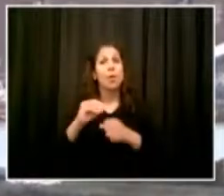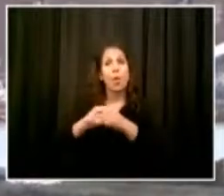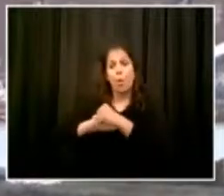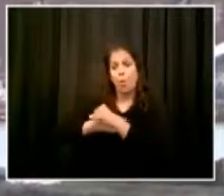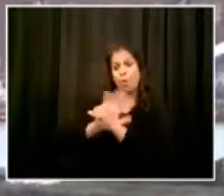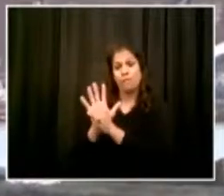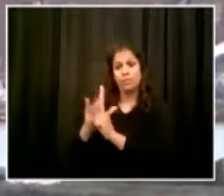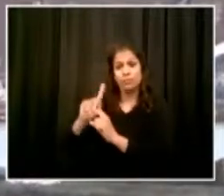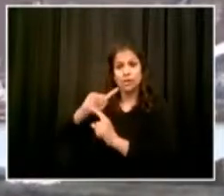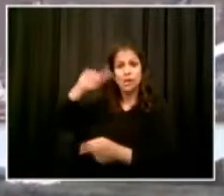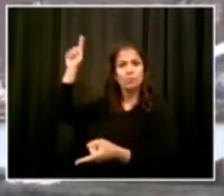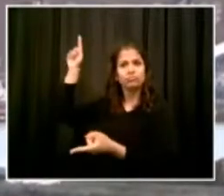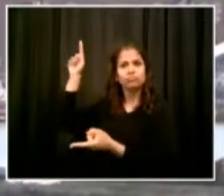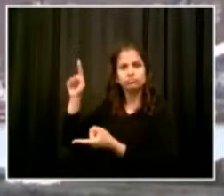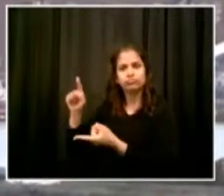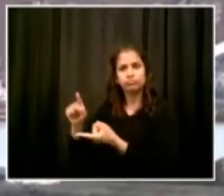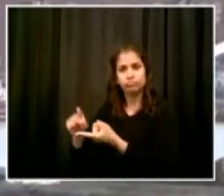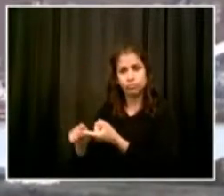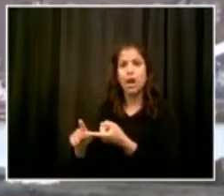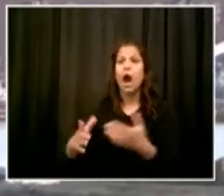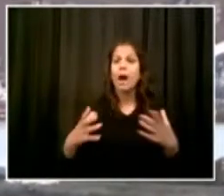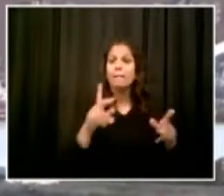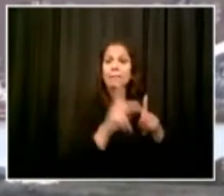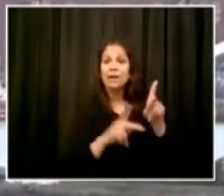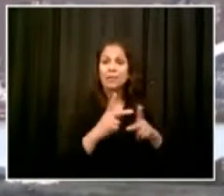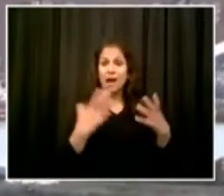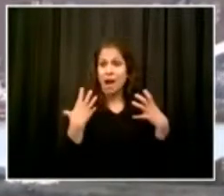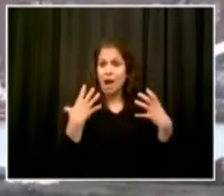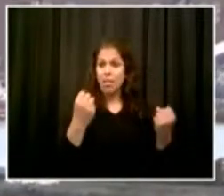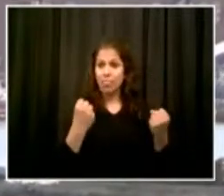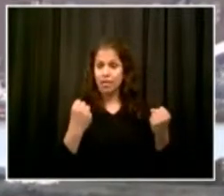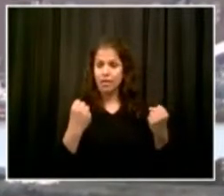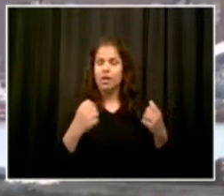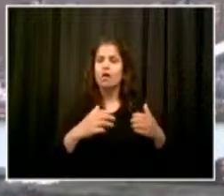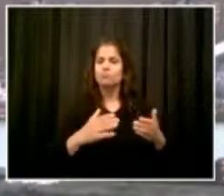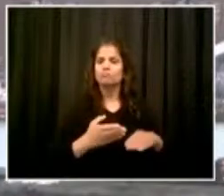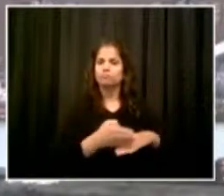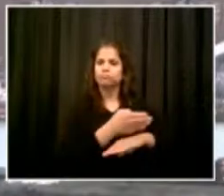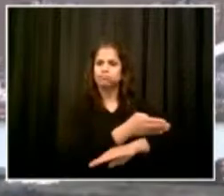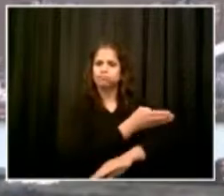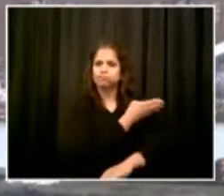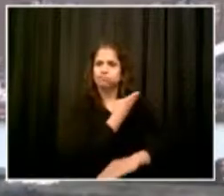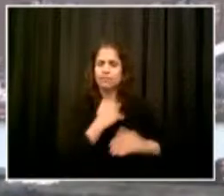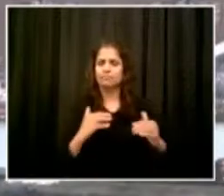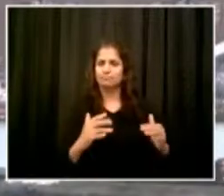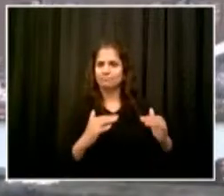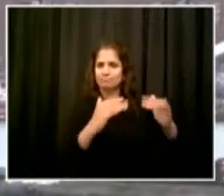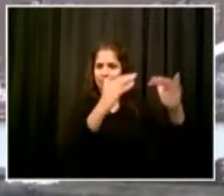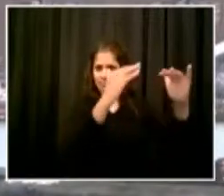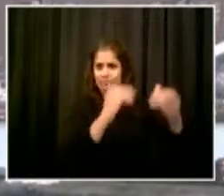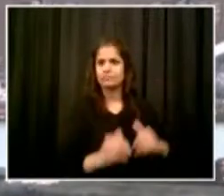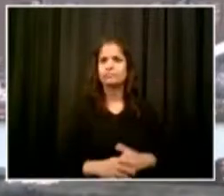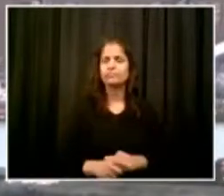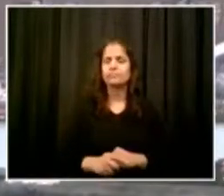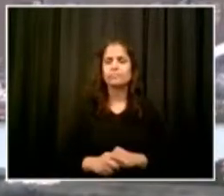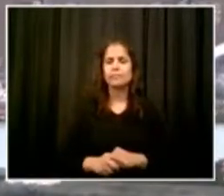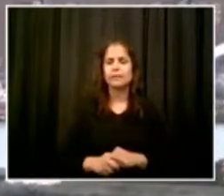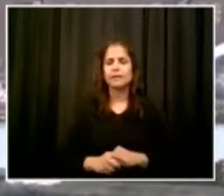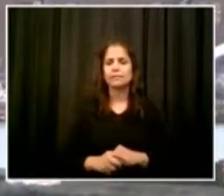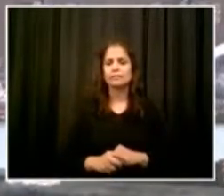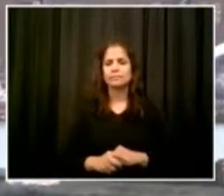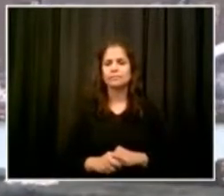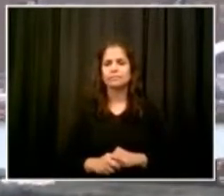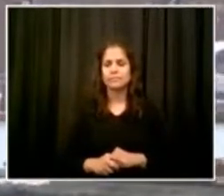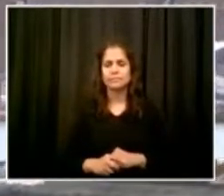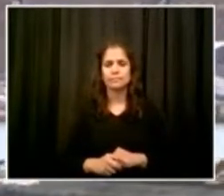as quickly as possible. We'll get you that update. In regards to phase 1, a lot of these stores opening up. The looting that happened last week